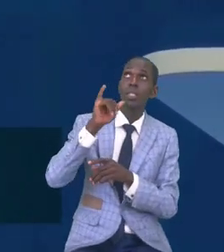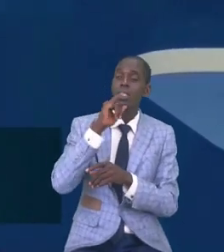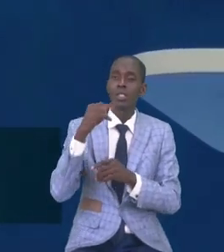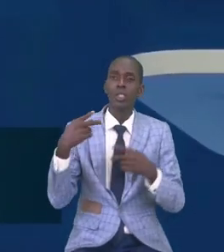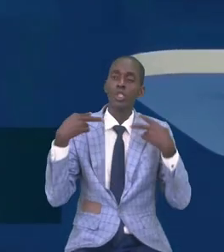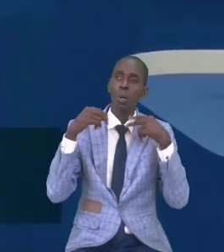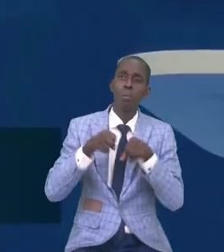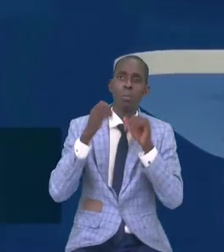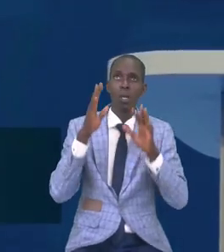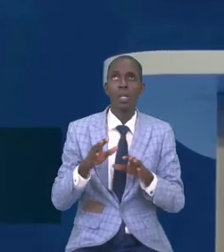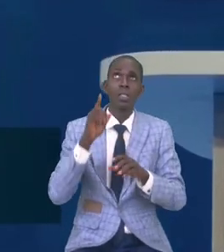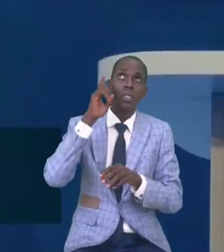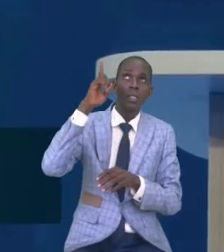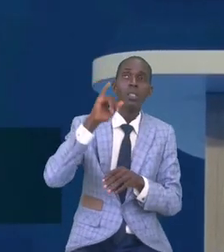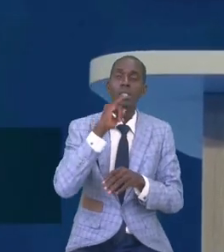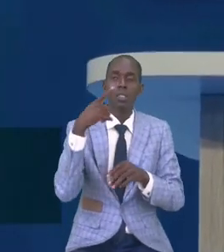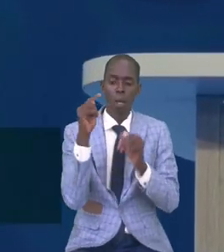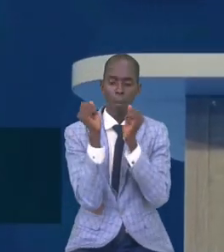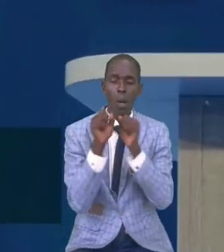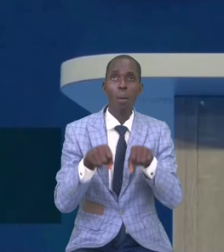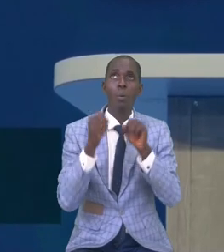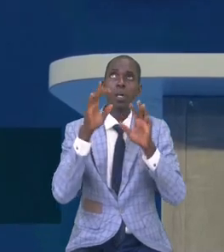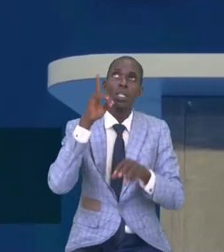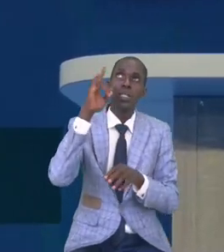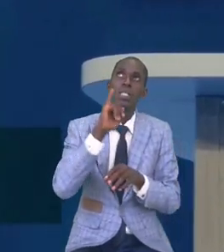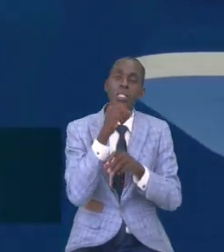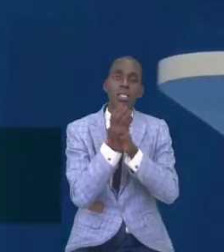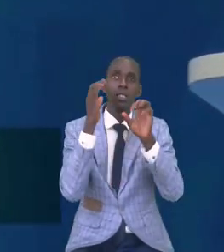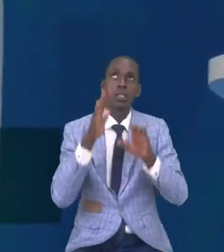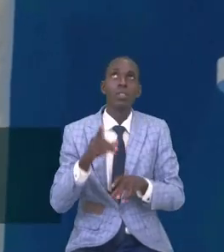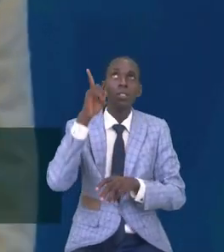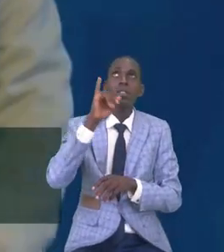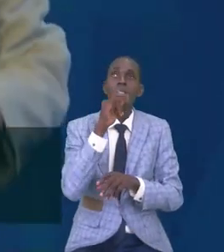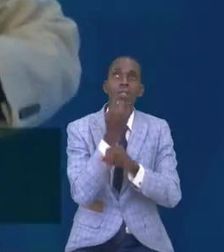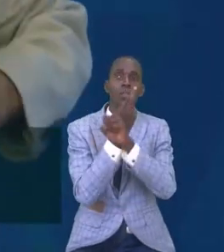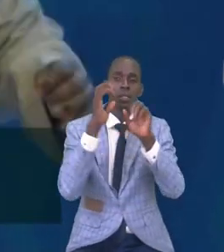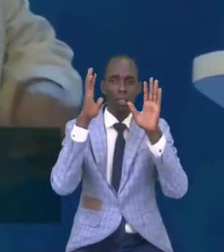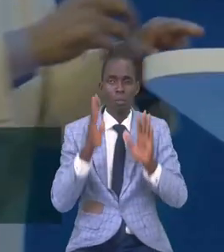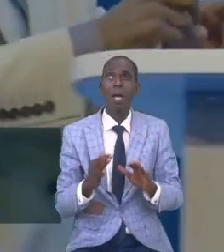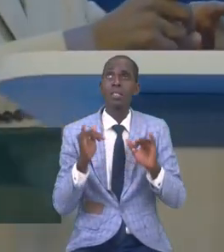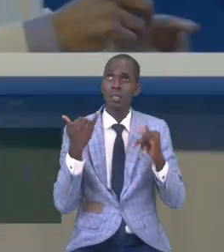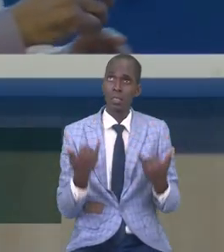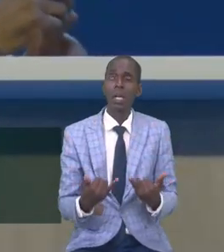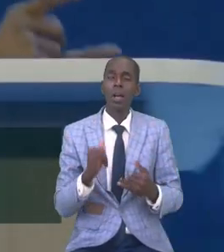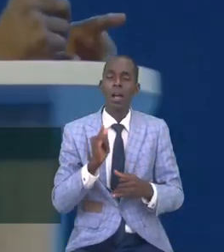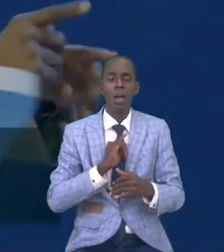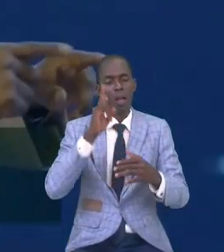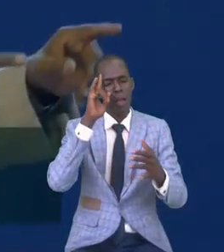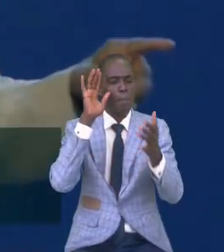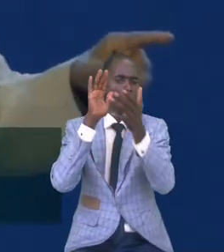bondage breaker. Here is the Savior. Here is the Redeemer. Here I am, I believe. As